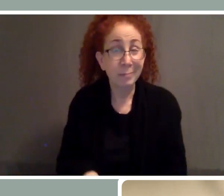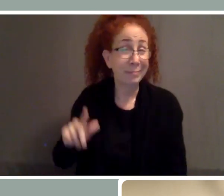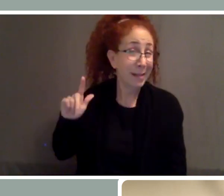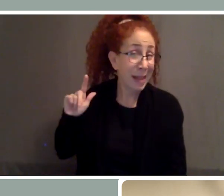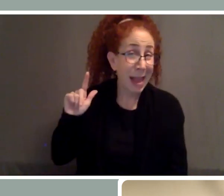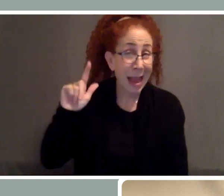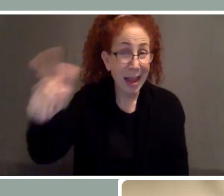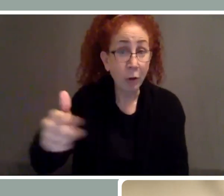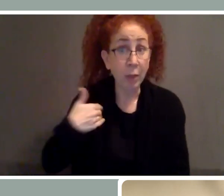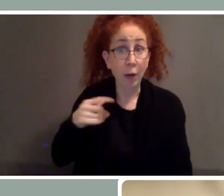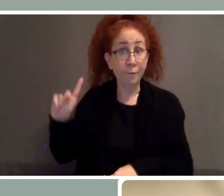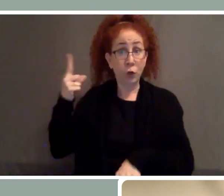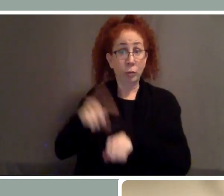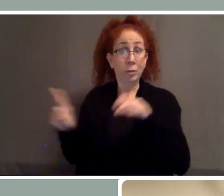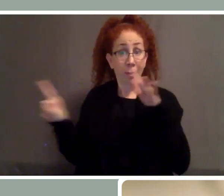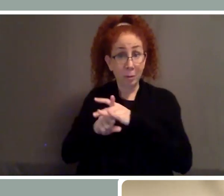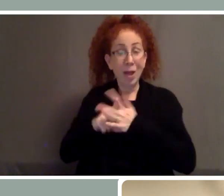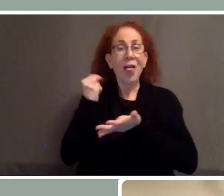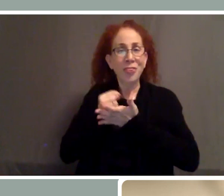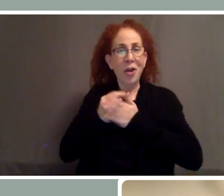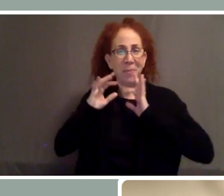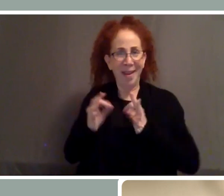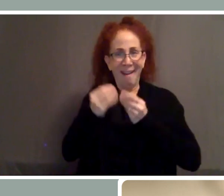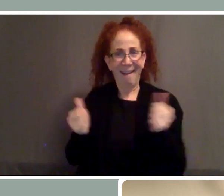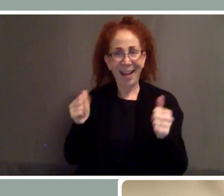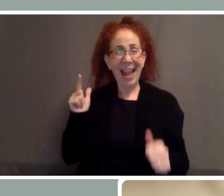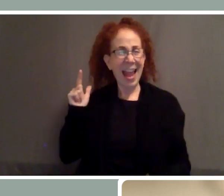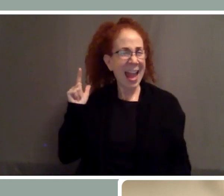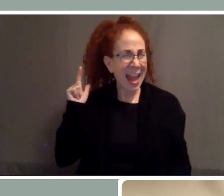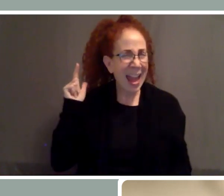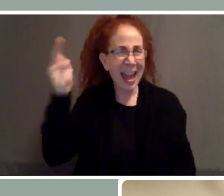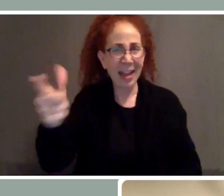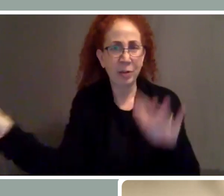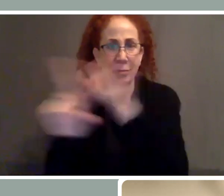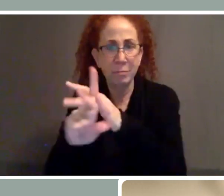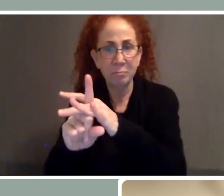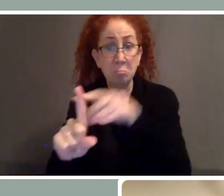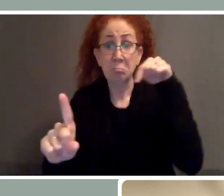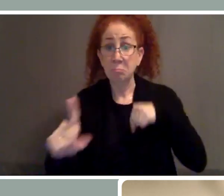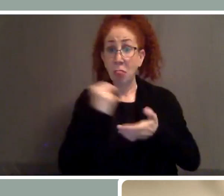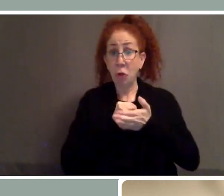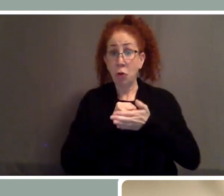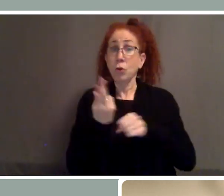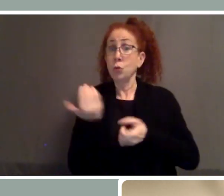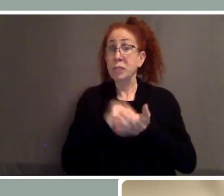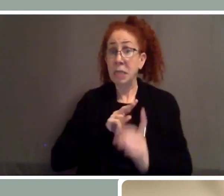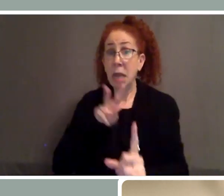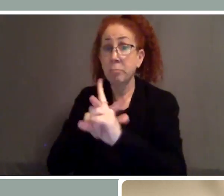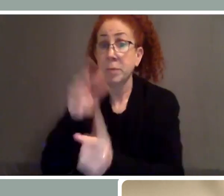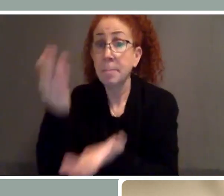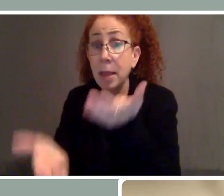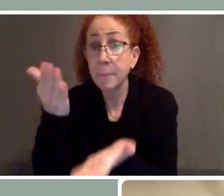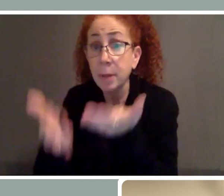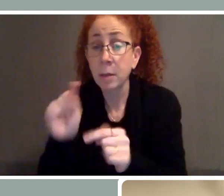other therapy, then those therapies that we used way back when, we could think about reusing them, or it could say something